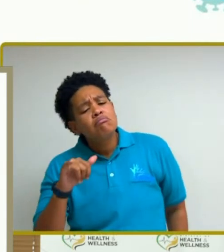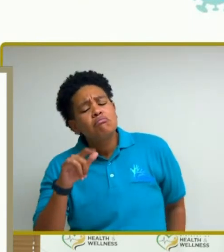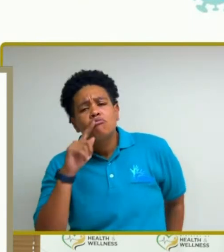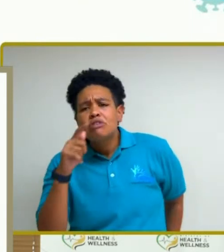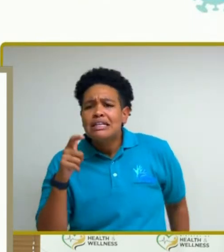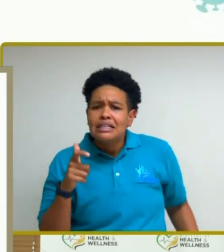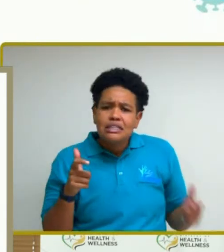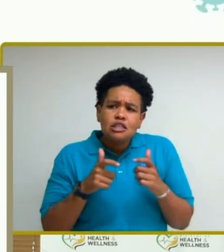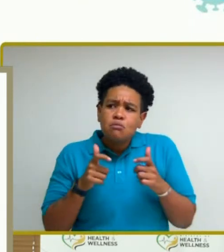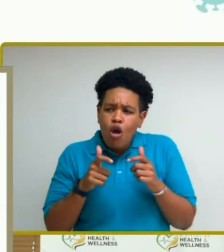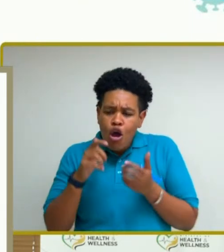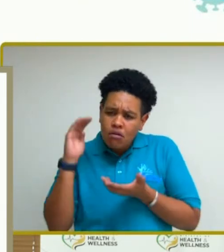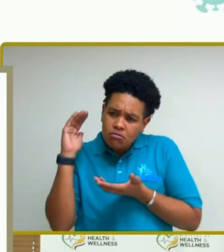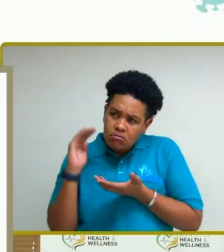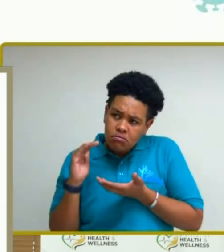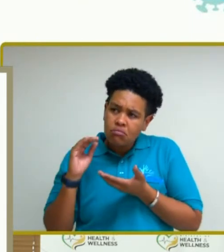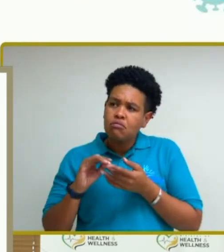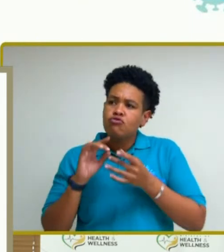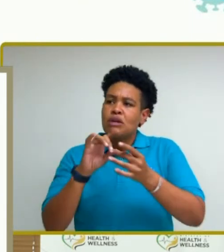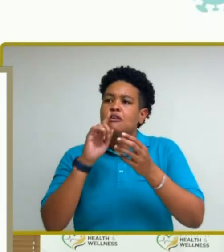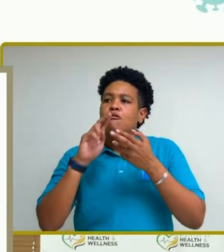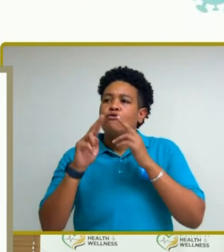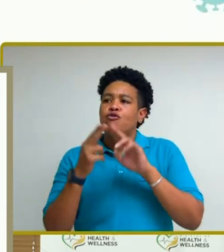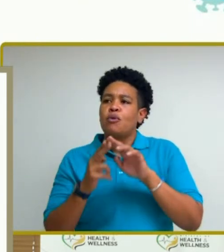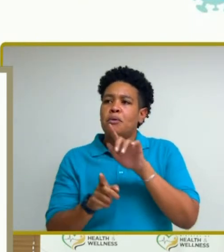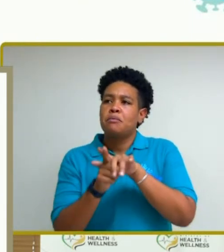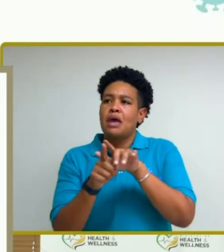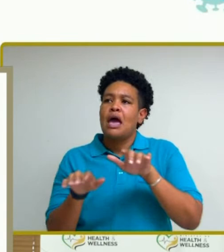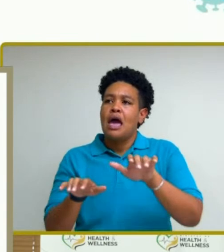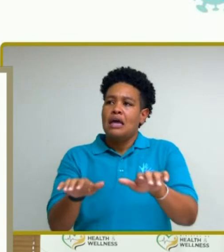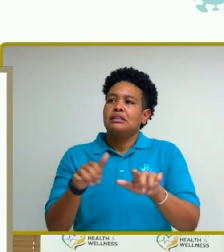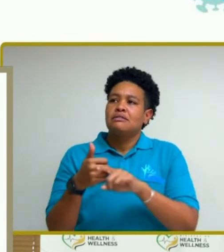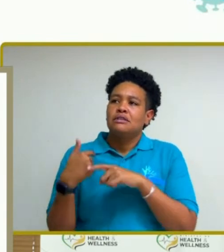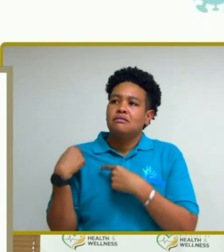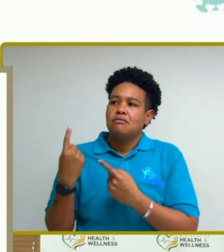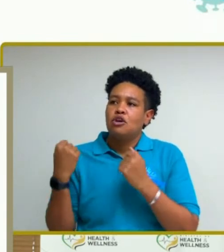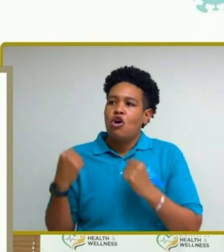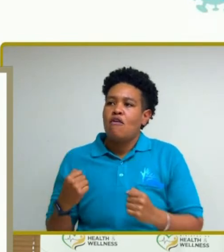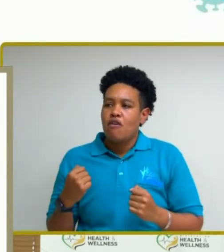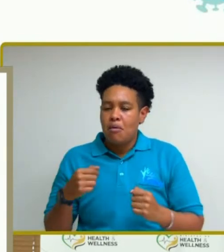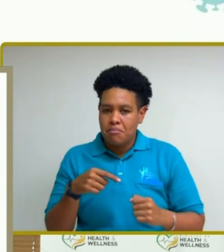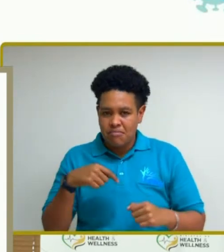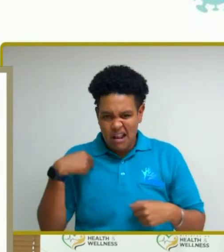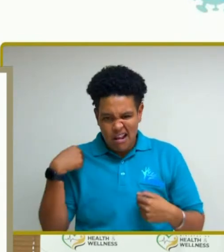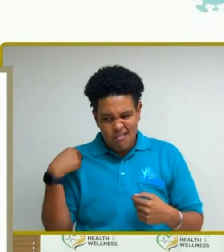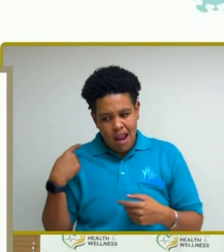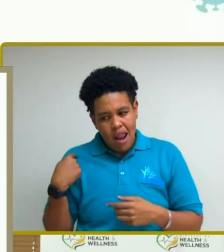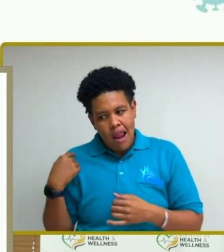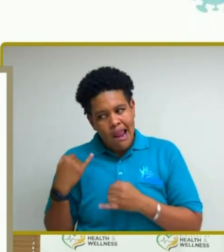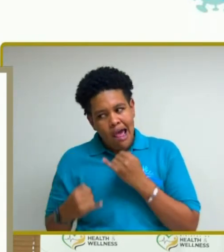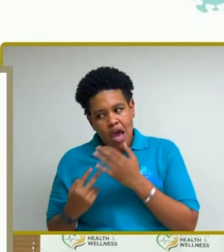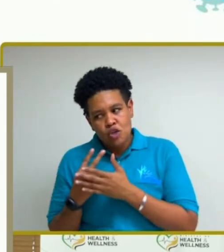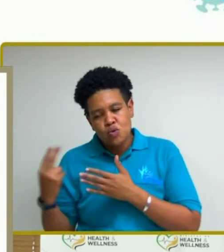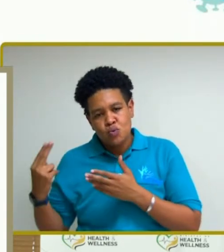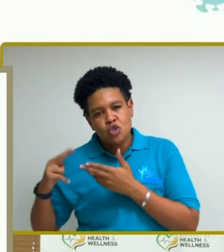small fall here in terms of the number of cases that have been confirmed over the last 2 weeks.